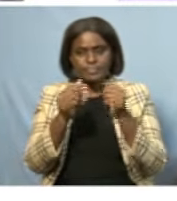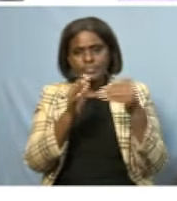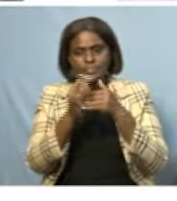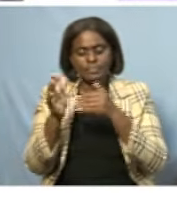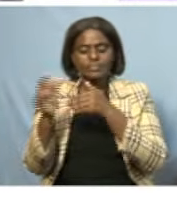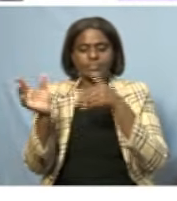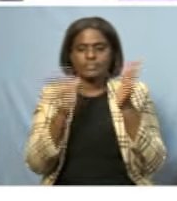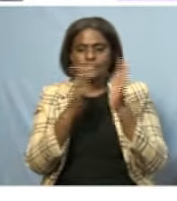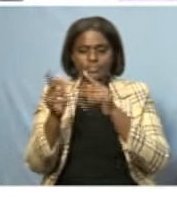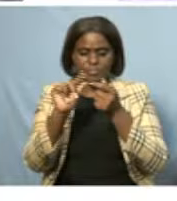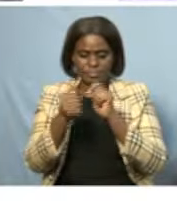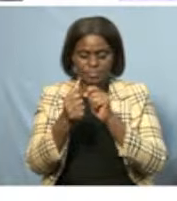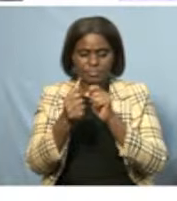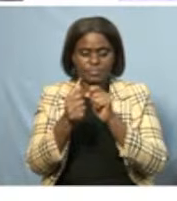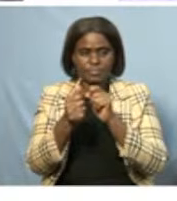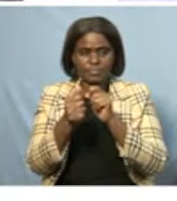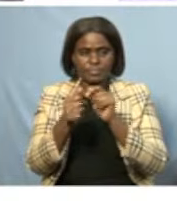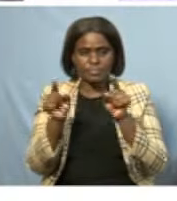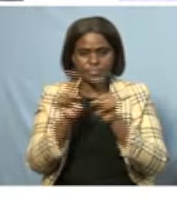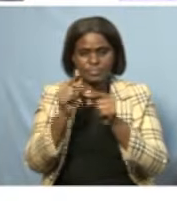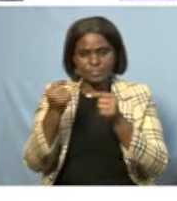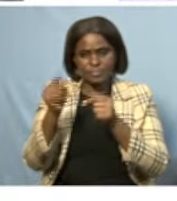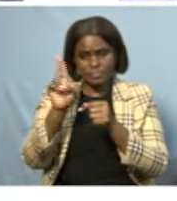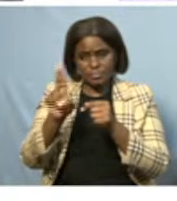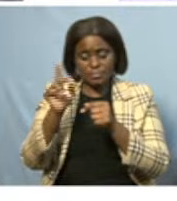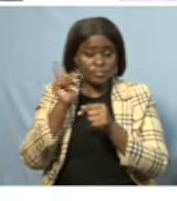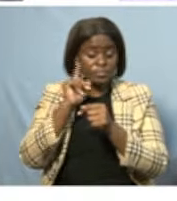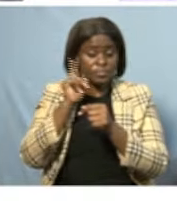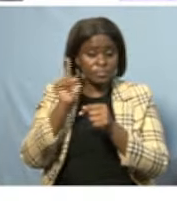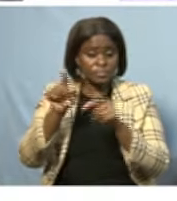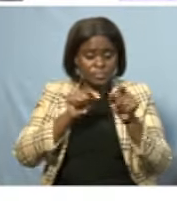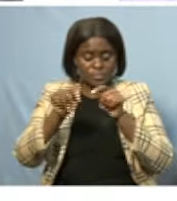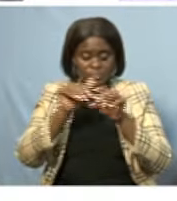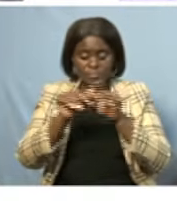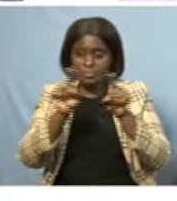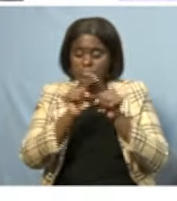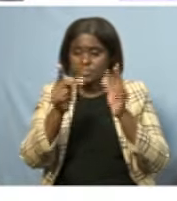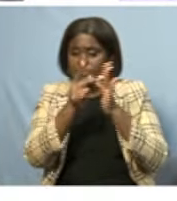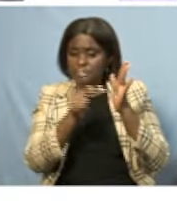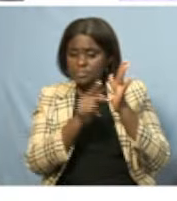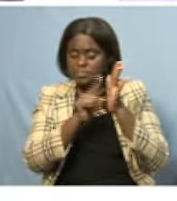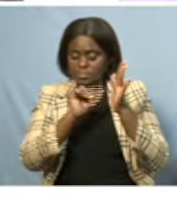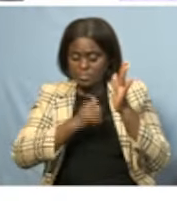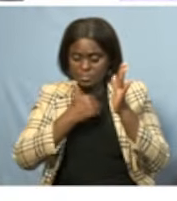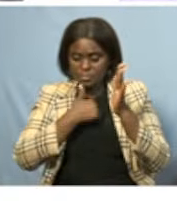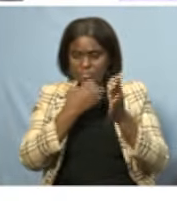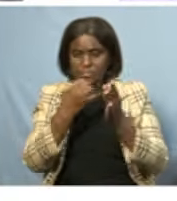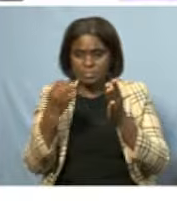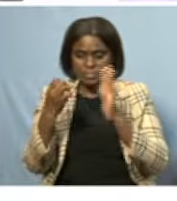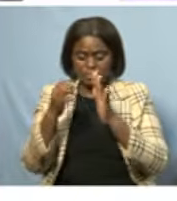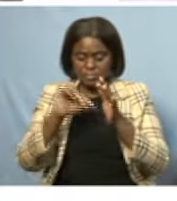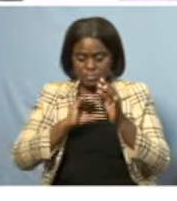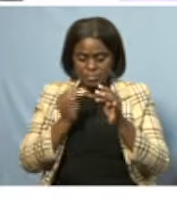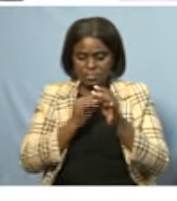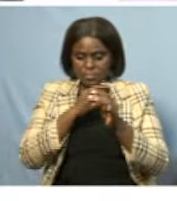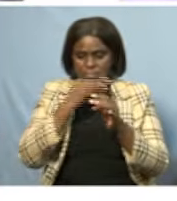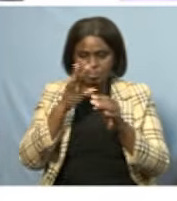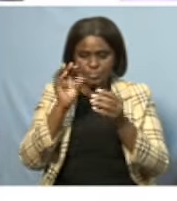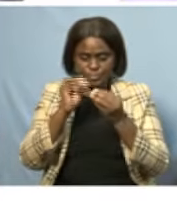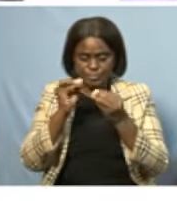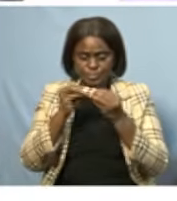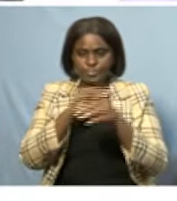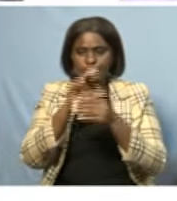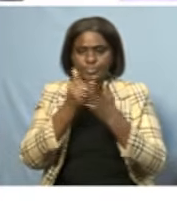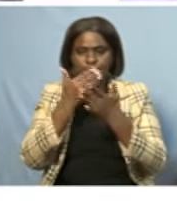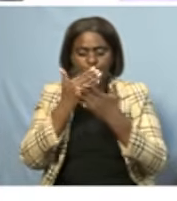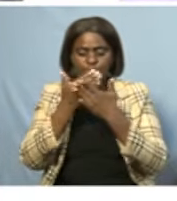climate change. By rooting governance in these principles, we have equipped our farmers with a moral